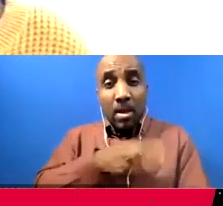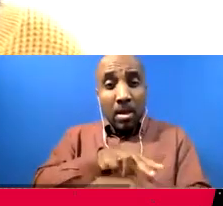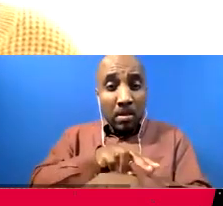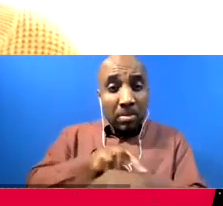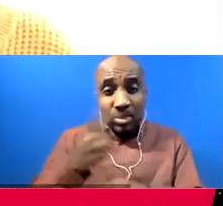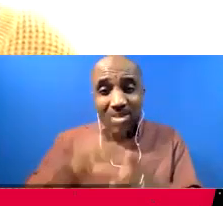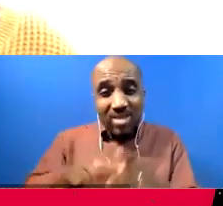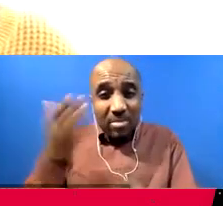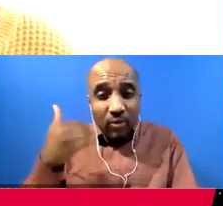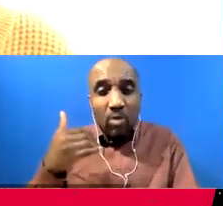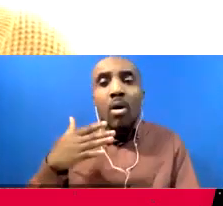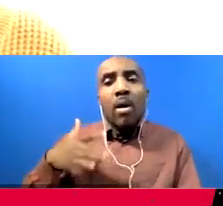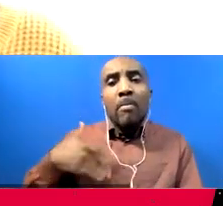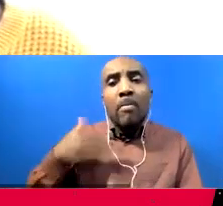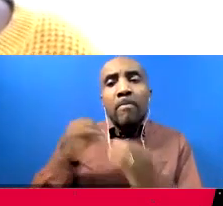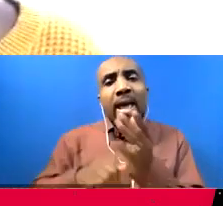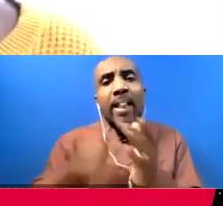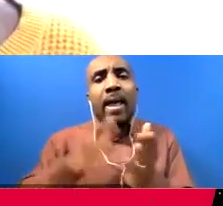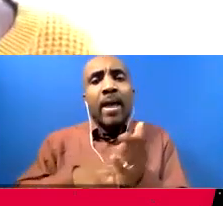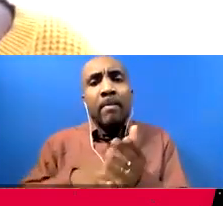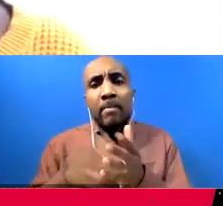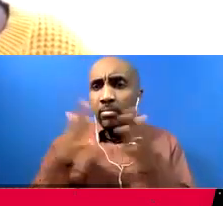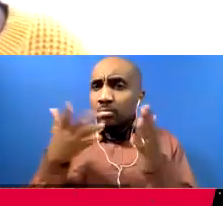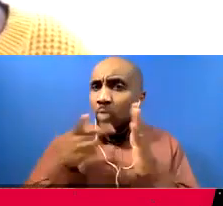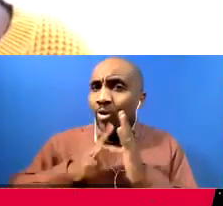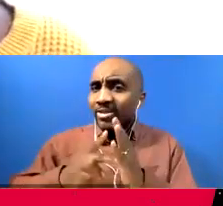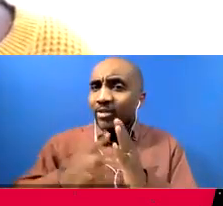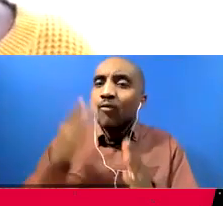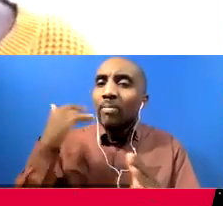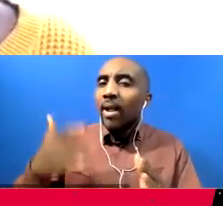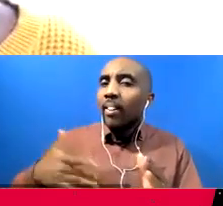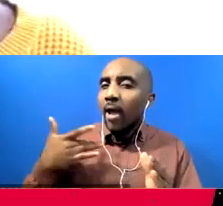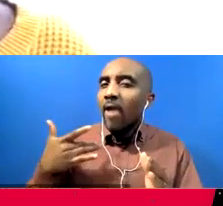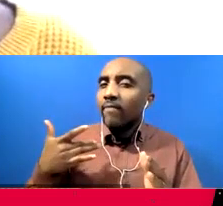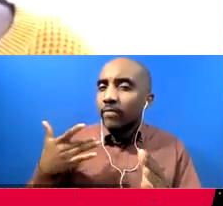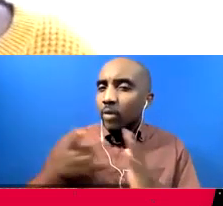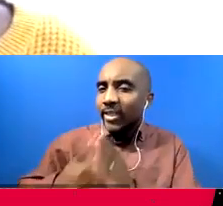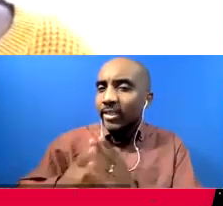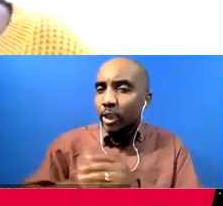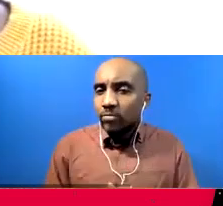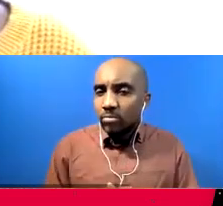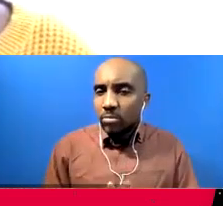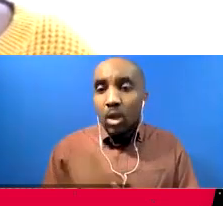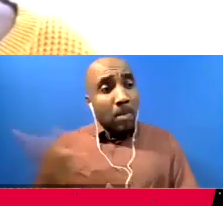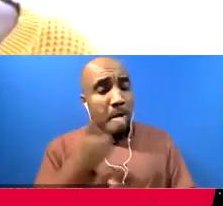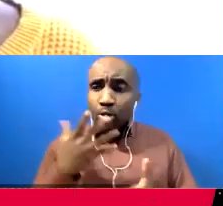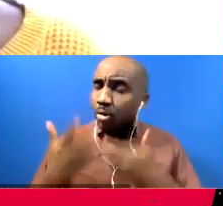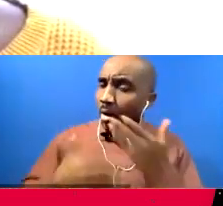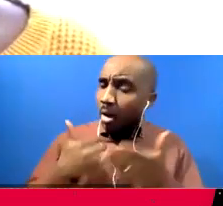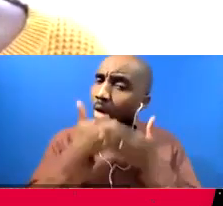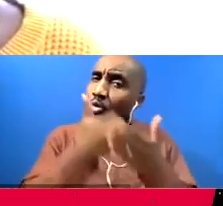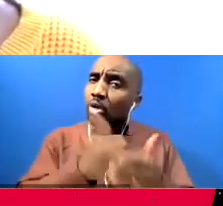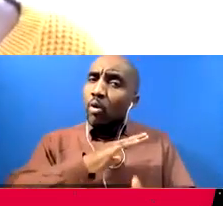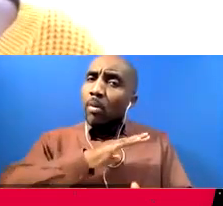Lives Matter as an organization and the larger organization, the Movement for Black Lives, have both voiced their continued support for